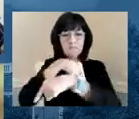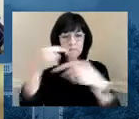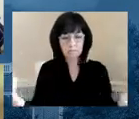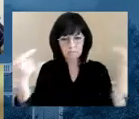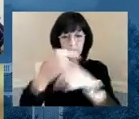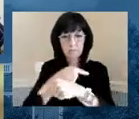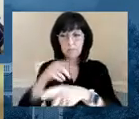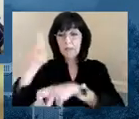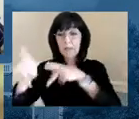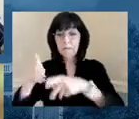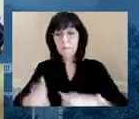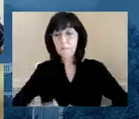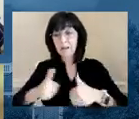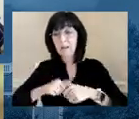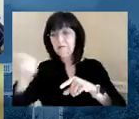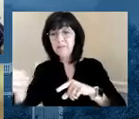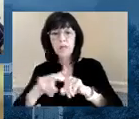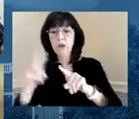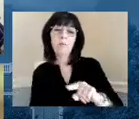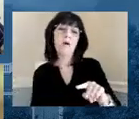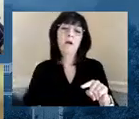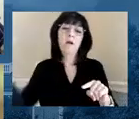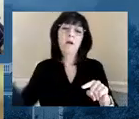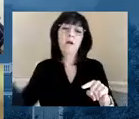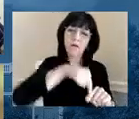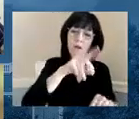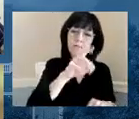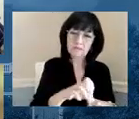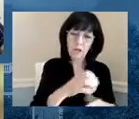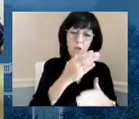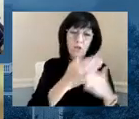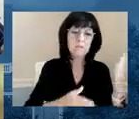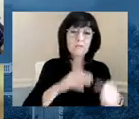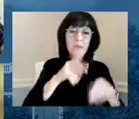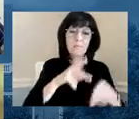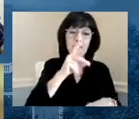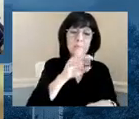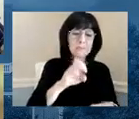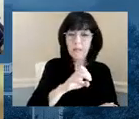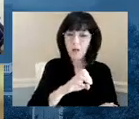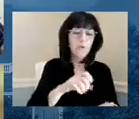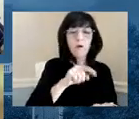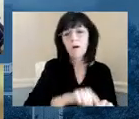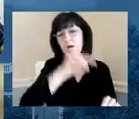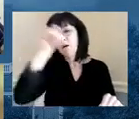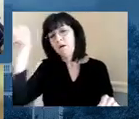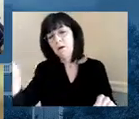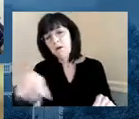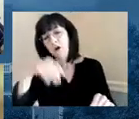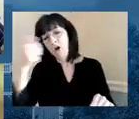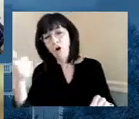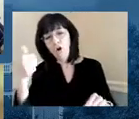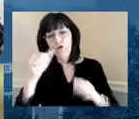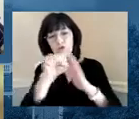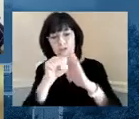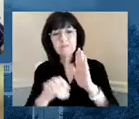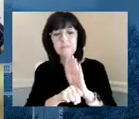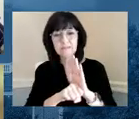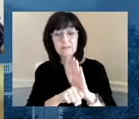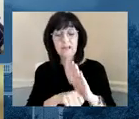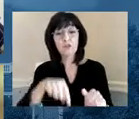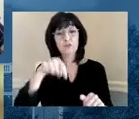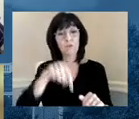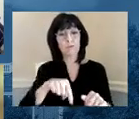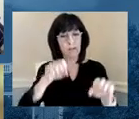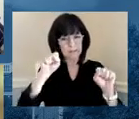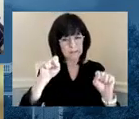Delawareans who have physicians who practice outside the state. And what this will do is facilitate their ability to have telehealth